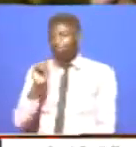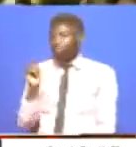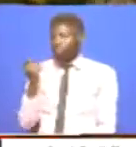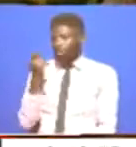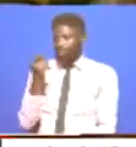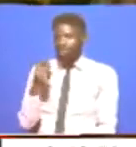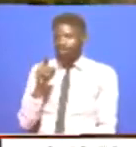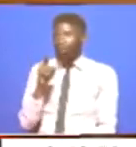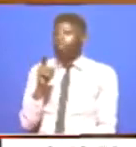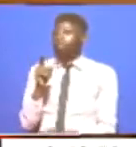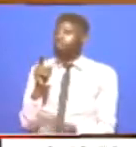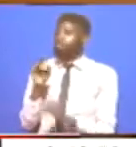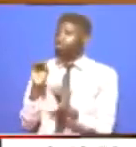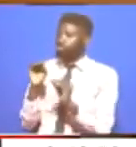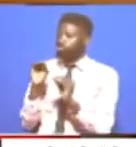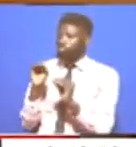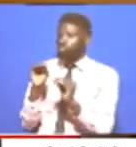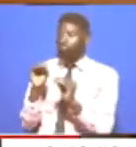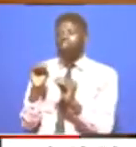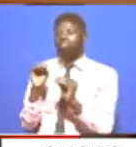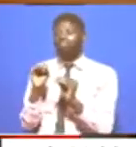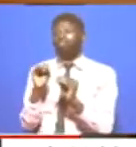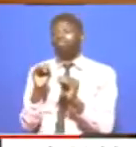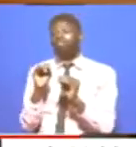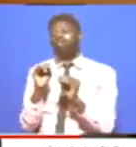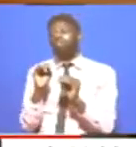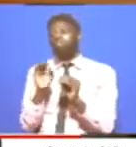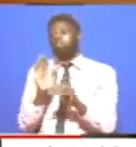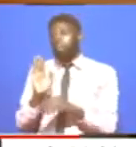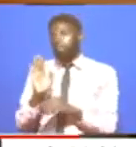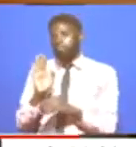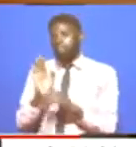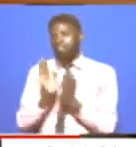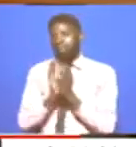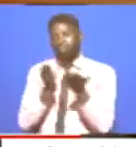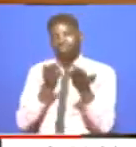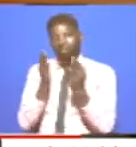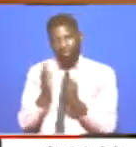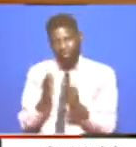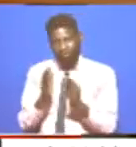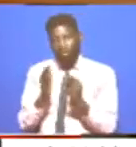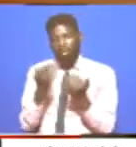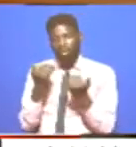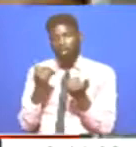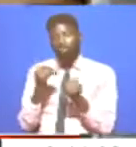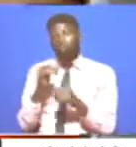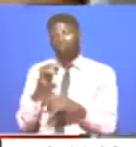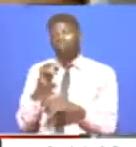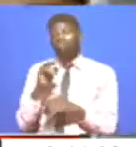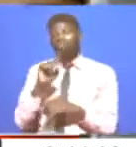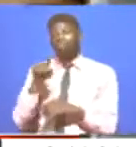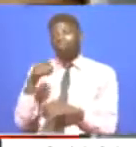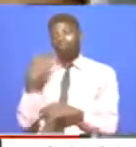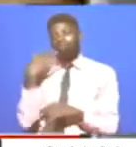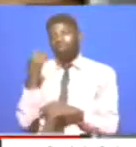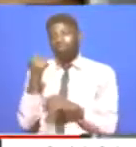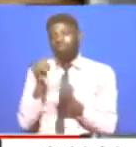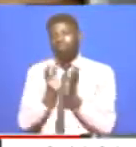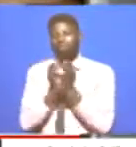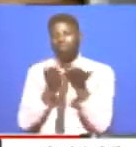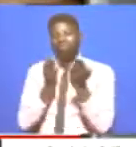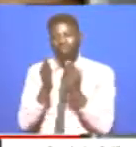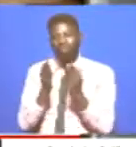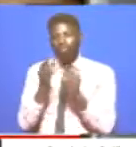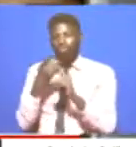through technical and non-technical courses to over 1,500 public servants since 2020. If the components that